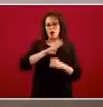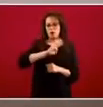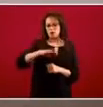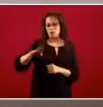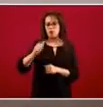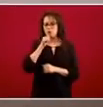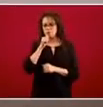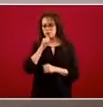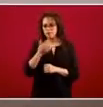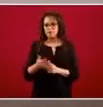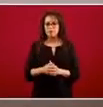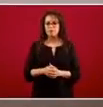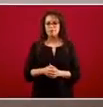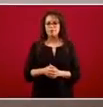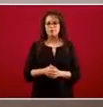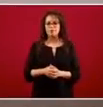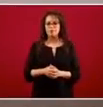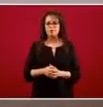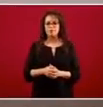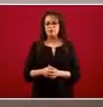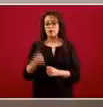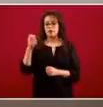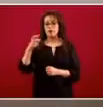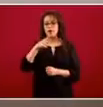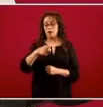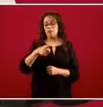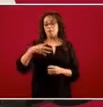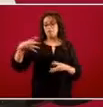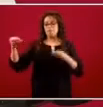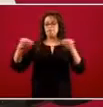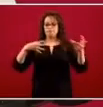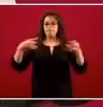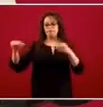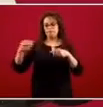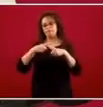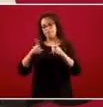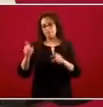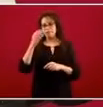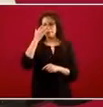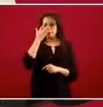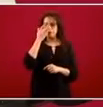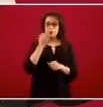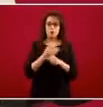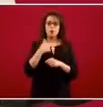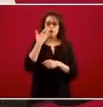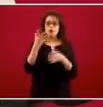deaths. Most of them are walk-in patients.